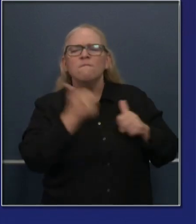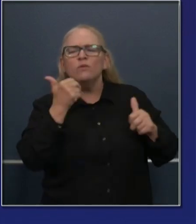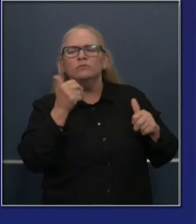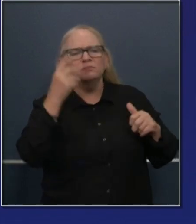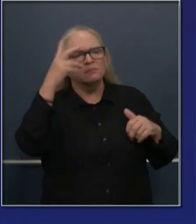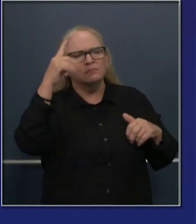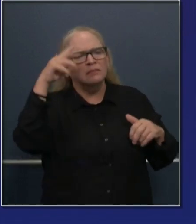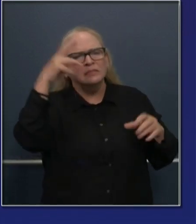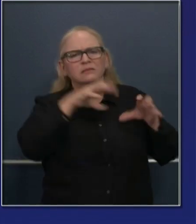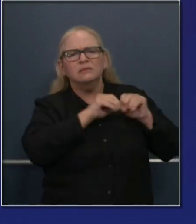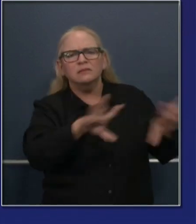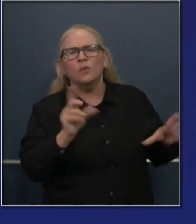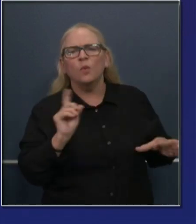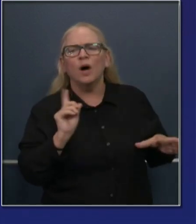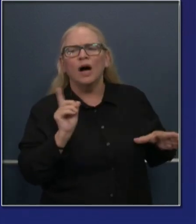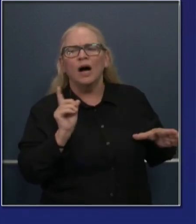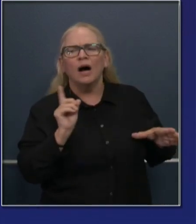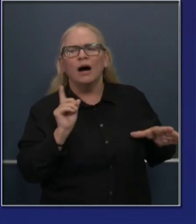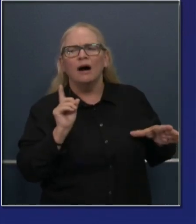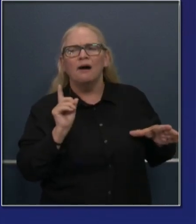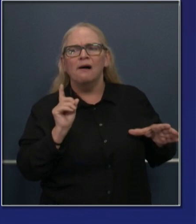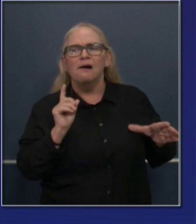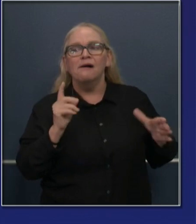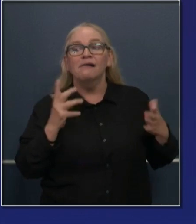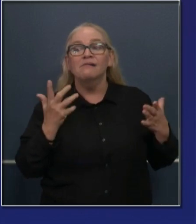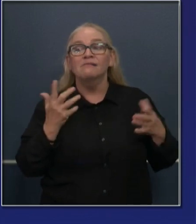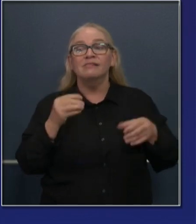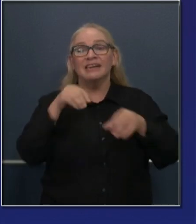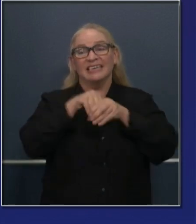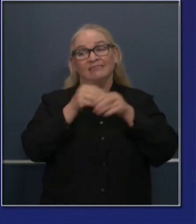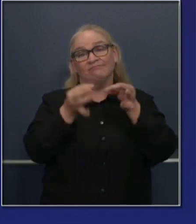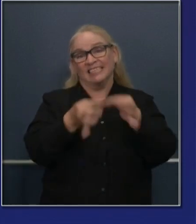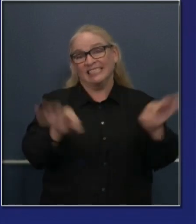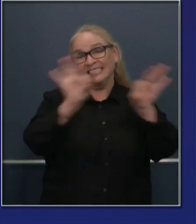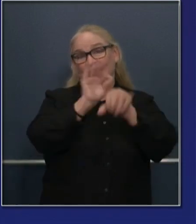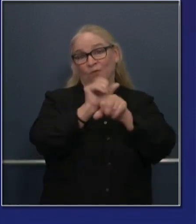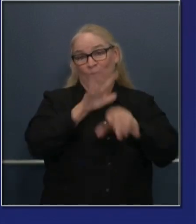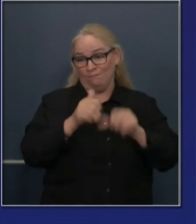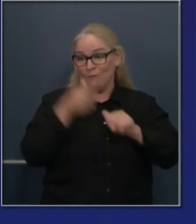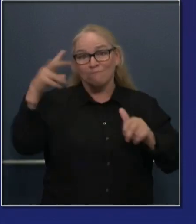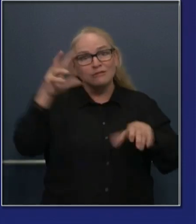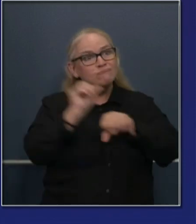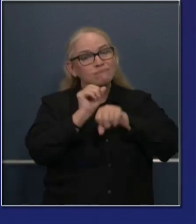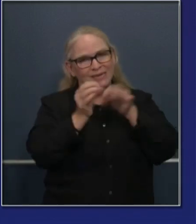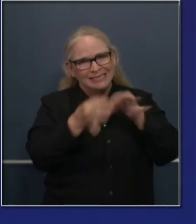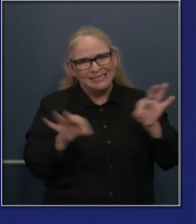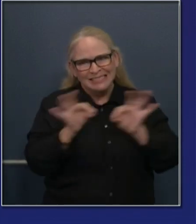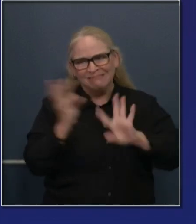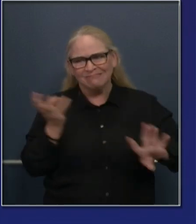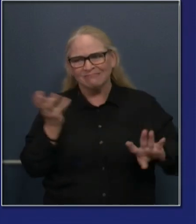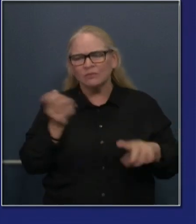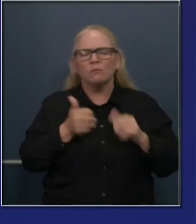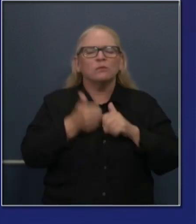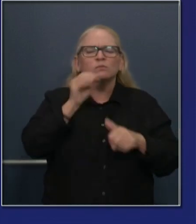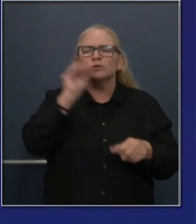Essential workforce, disproportionately represented by the Latino, Latinx community. And that slide, I think,